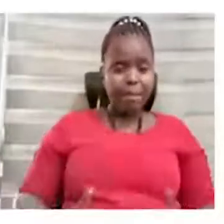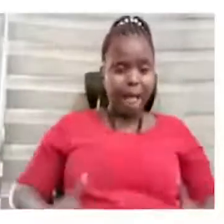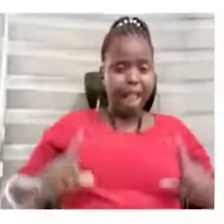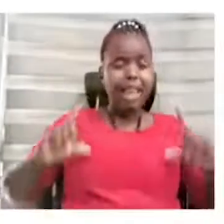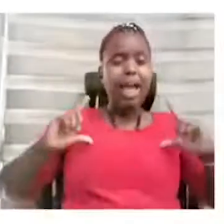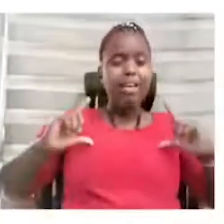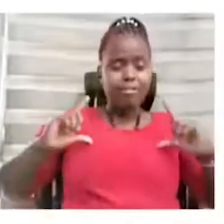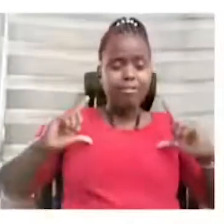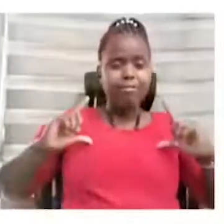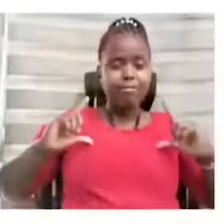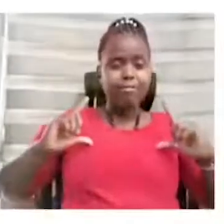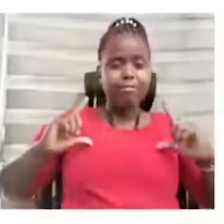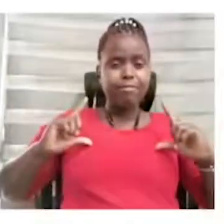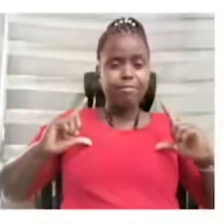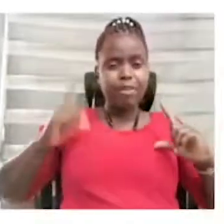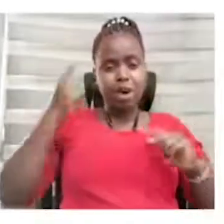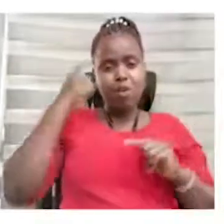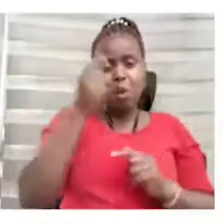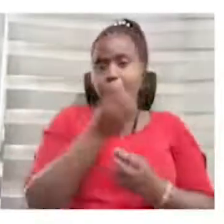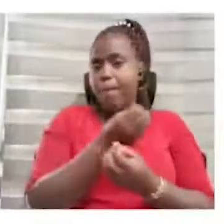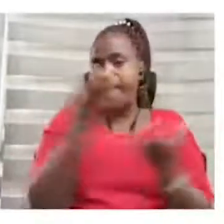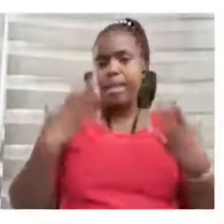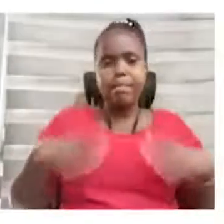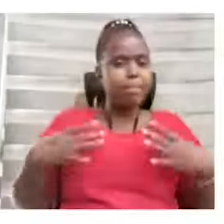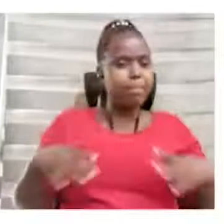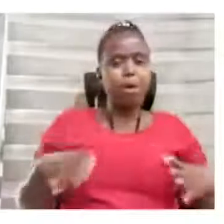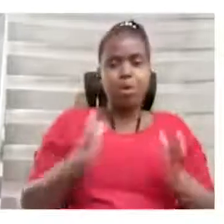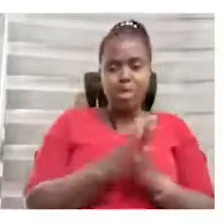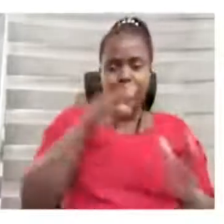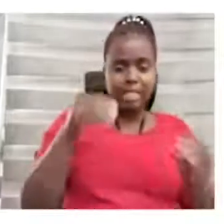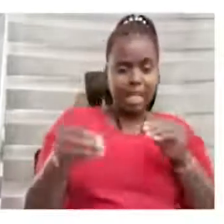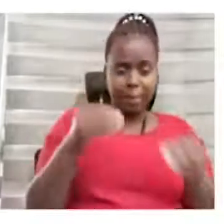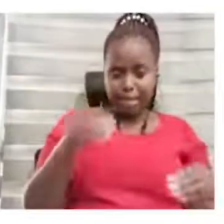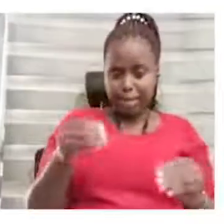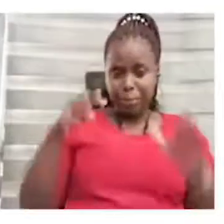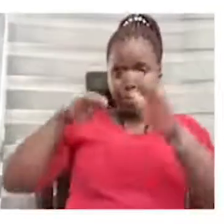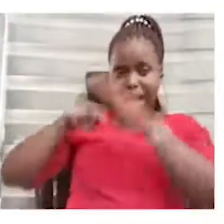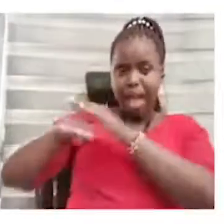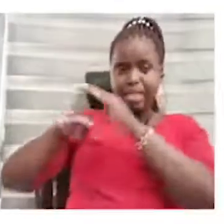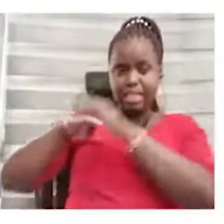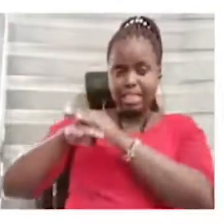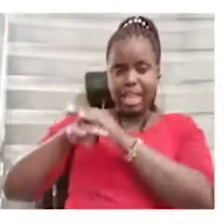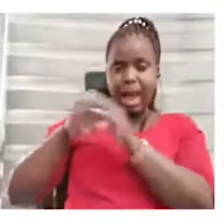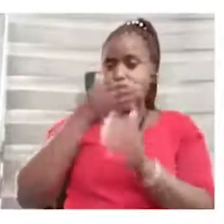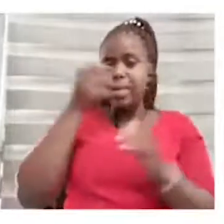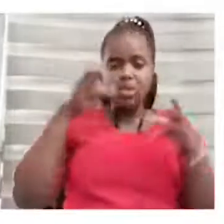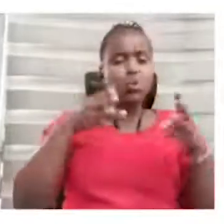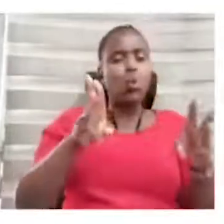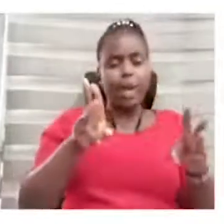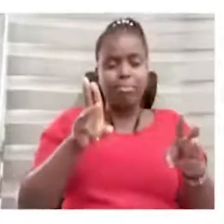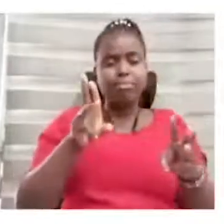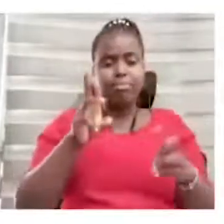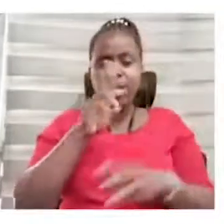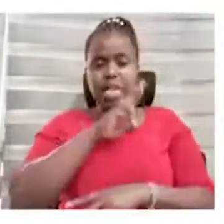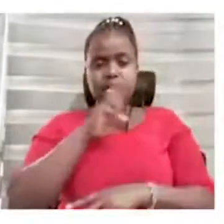lifeline for most disabled persons. Accessible hardware and software is critical to ensure that